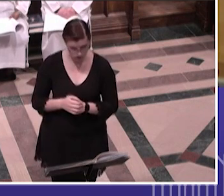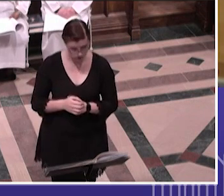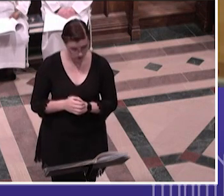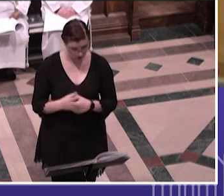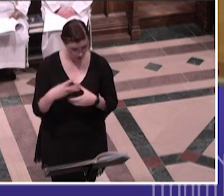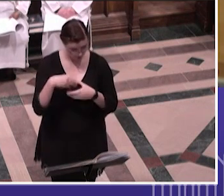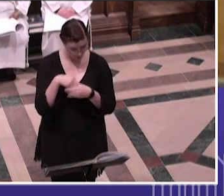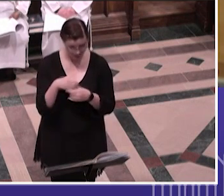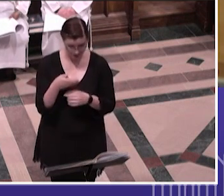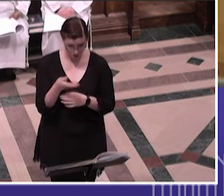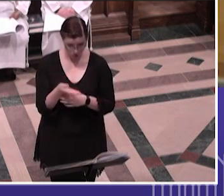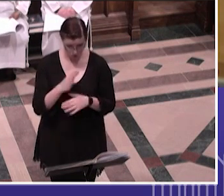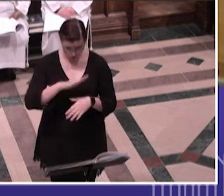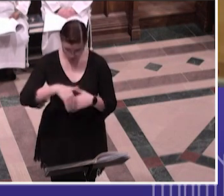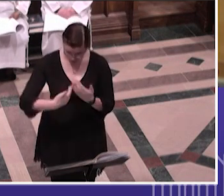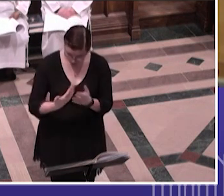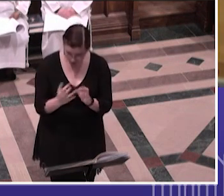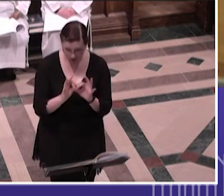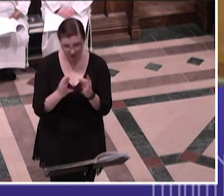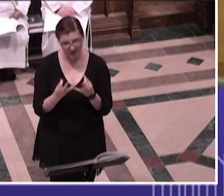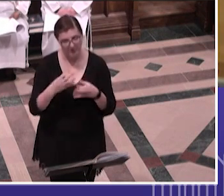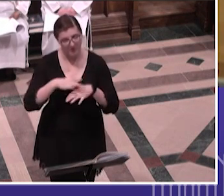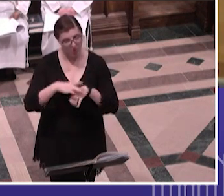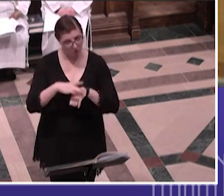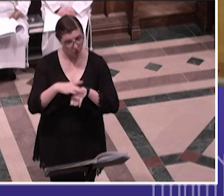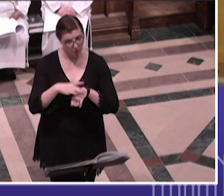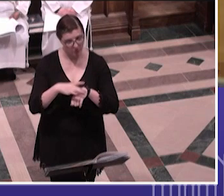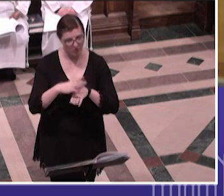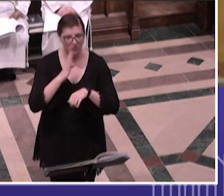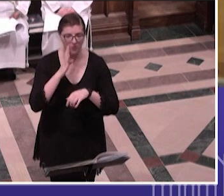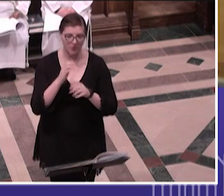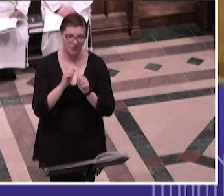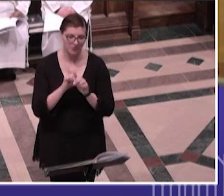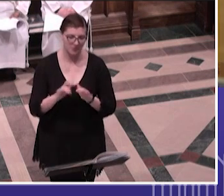the families of the earth shall be blessed."